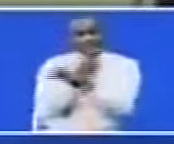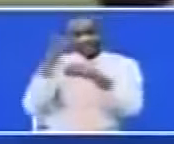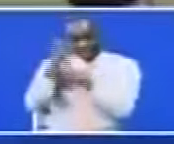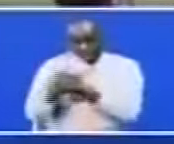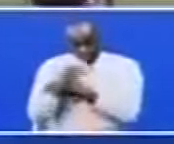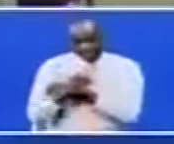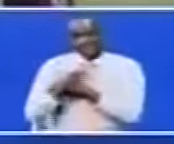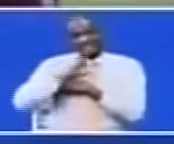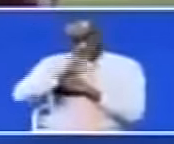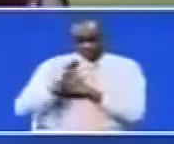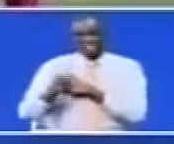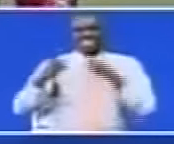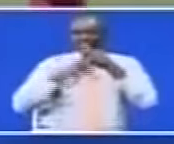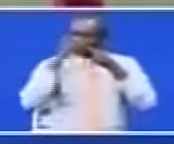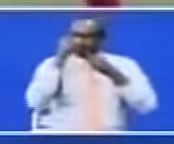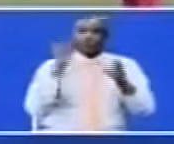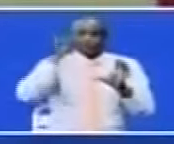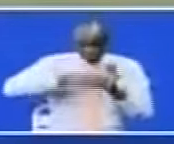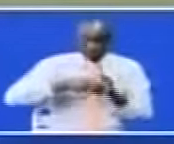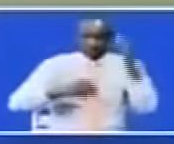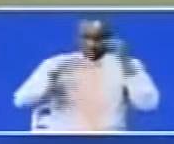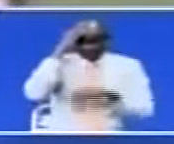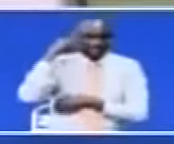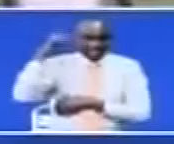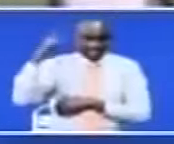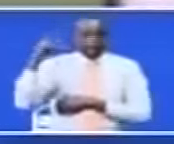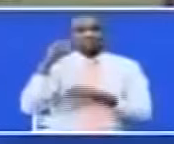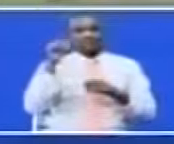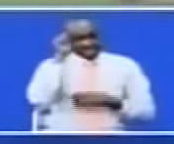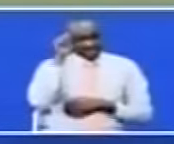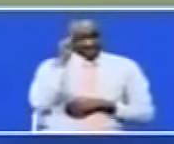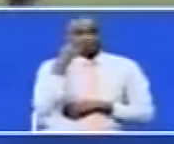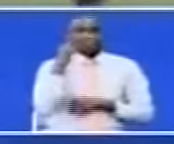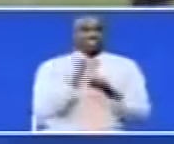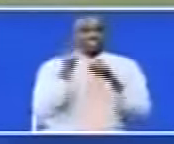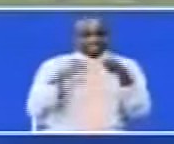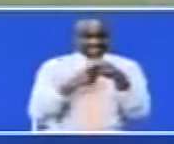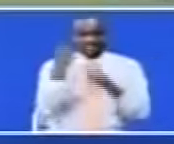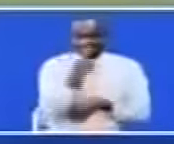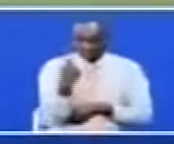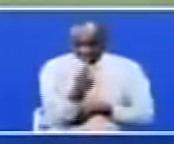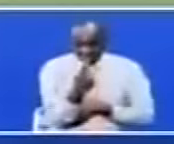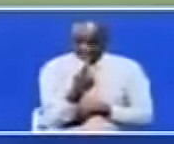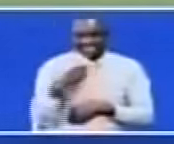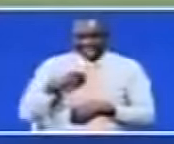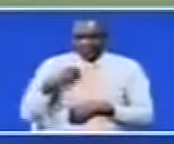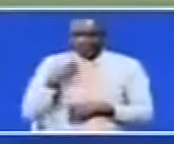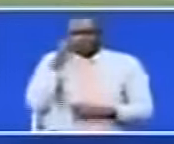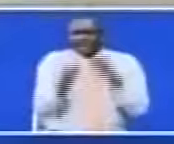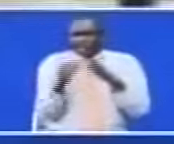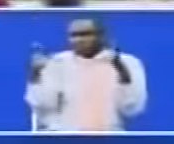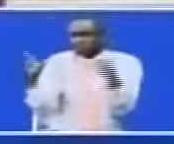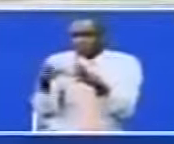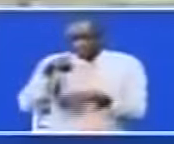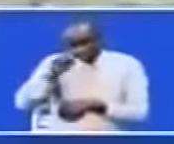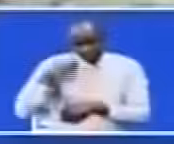and only 75 will be selected to join My Professional Dreams Academy in January 2016. The names of the final 75 selected players will